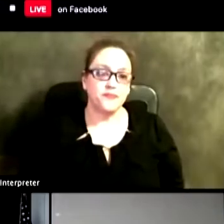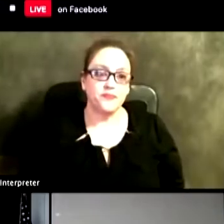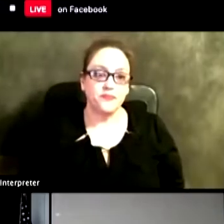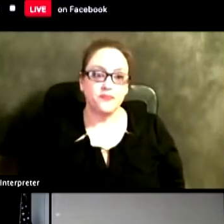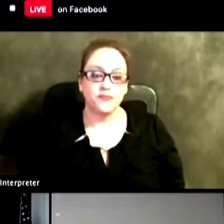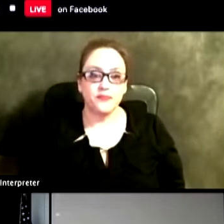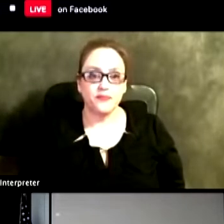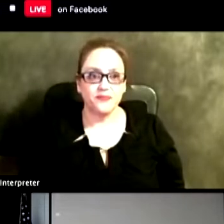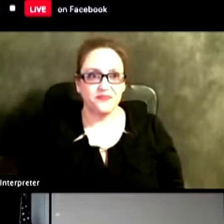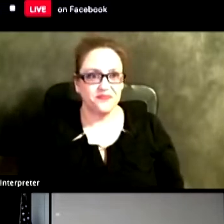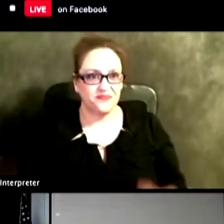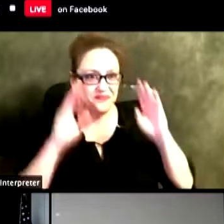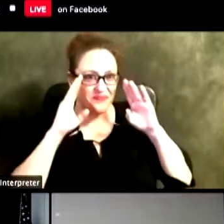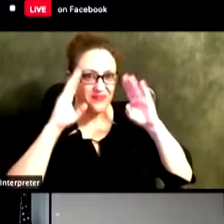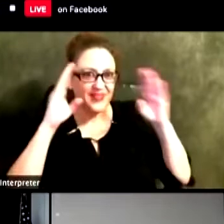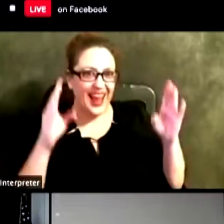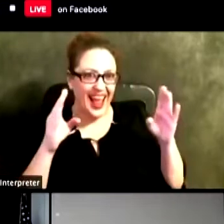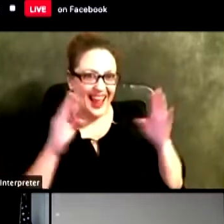Hi.